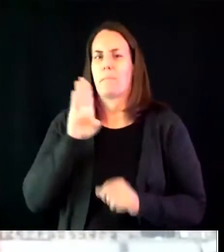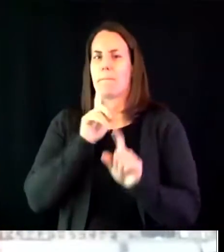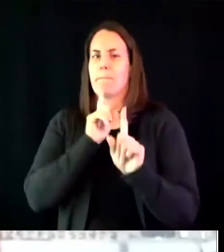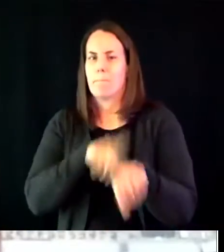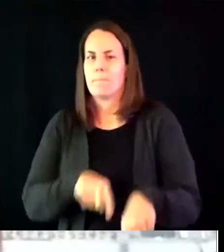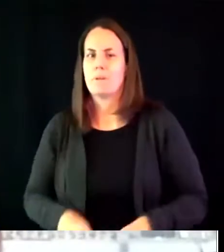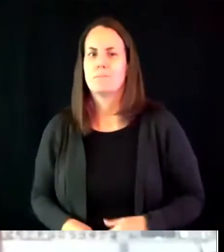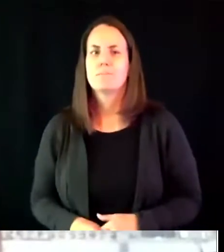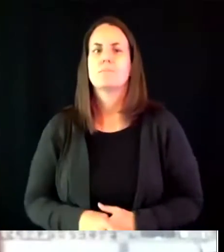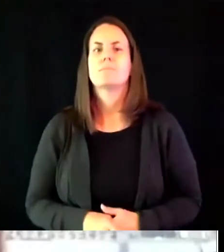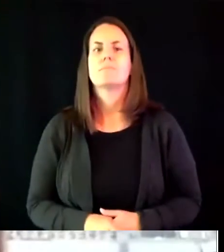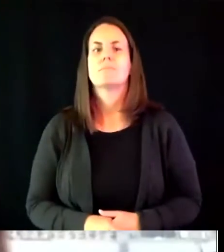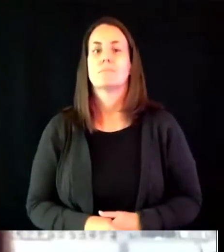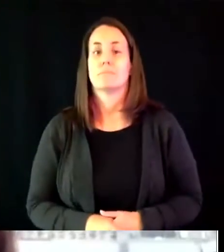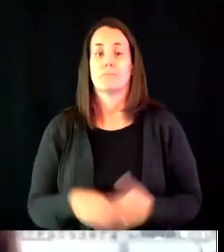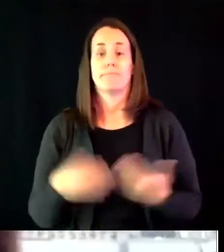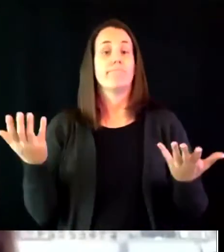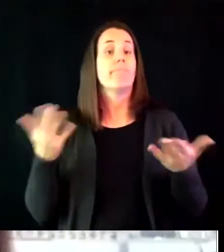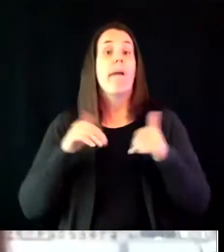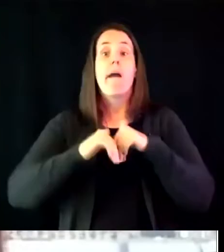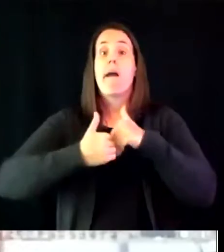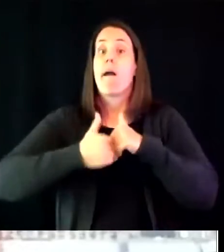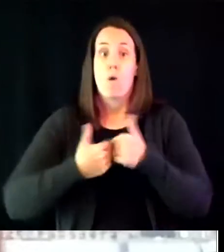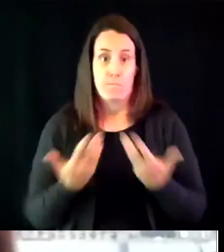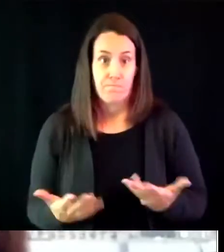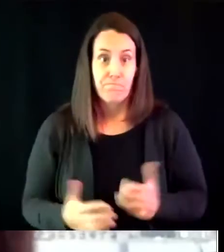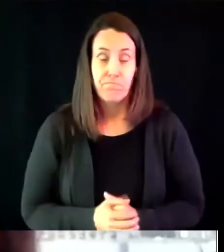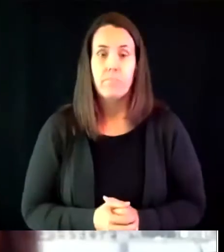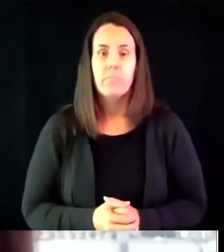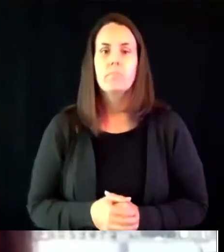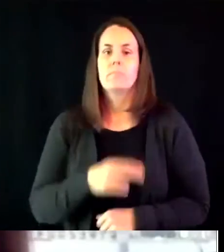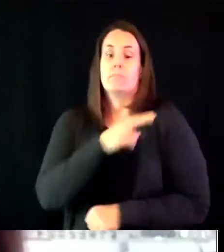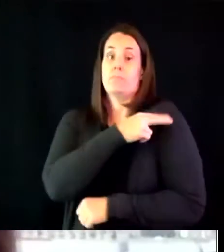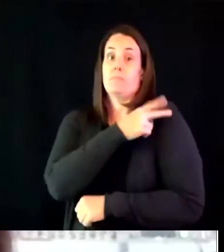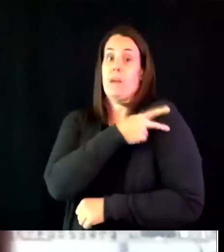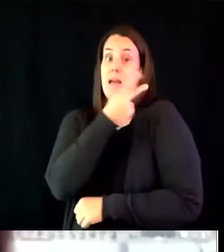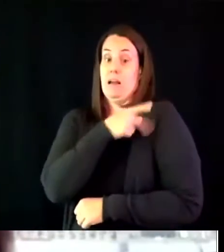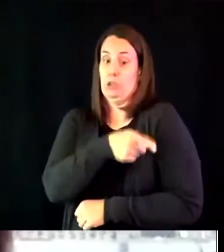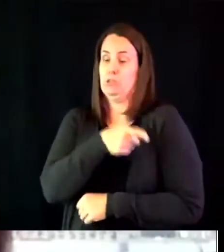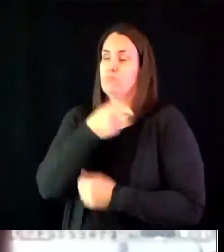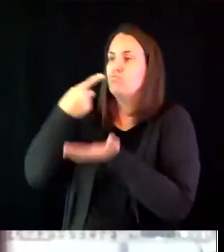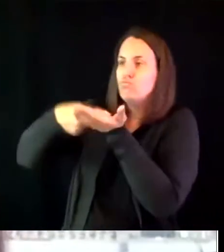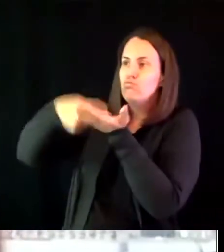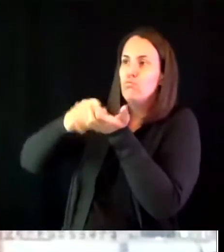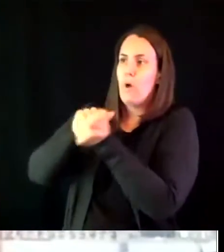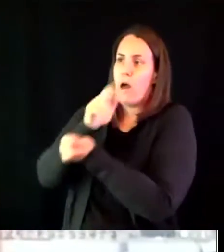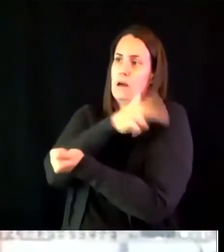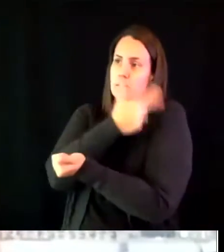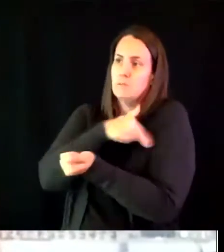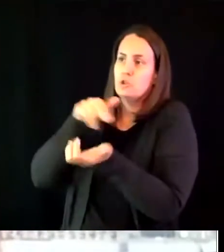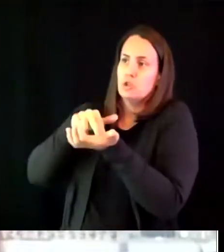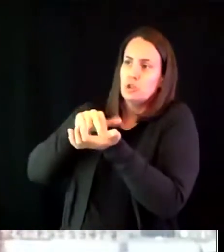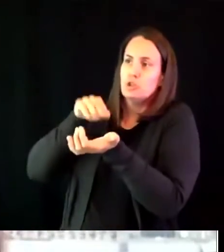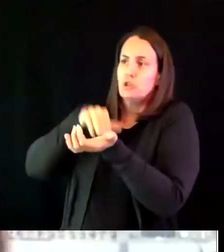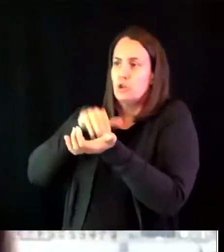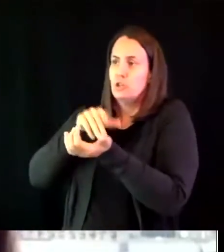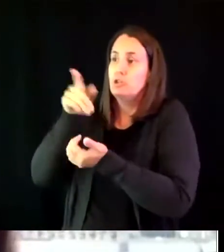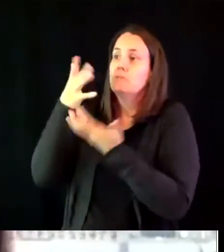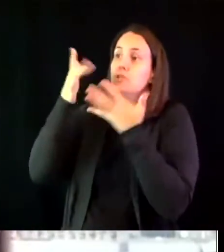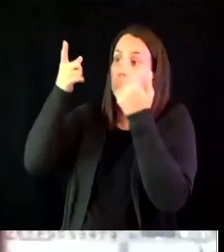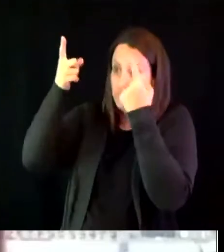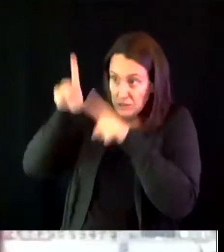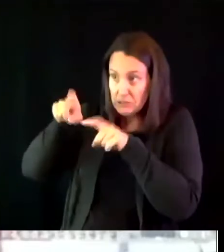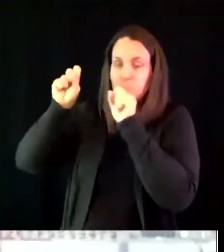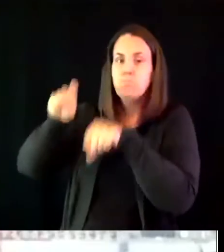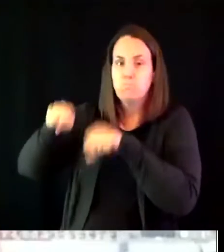is agreed upon to be transferred, approved by our chief medical officer and chief nursing officer, we